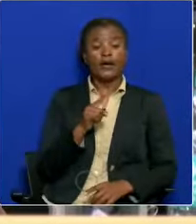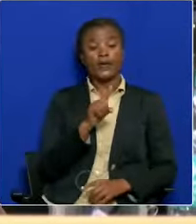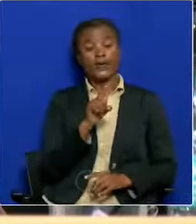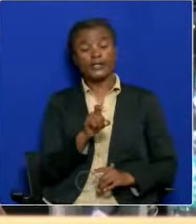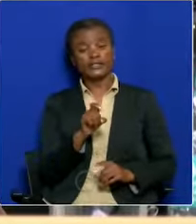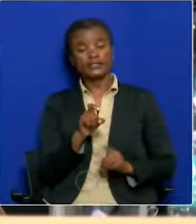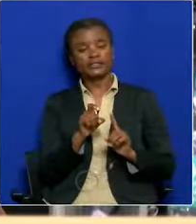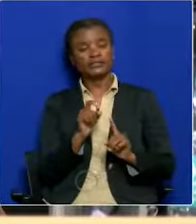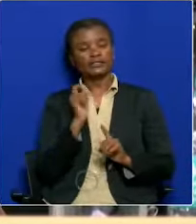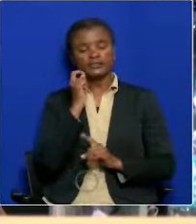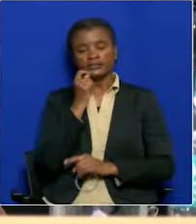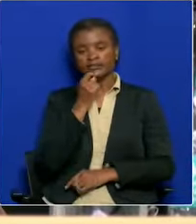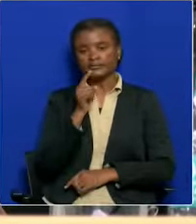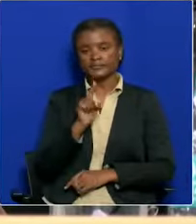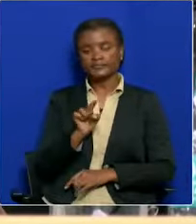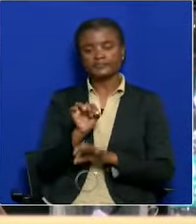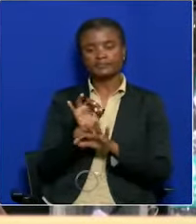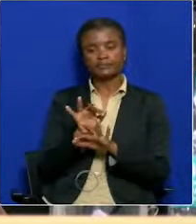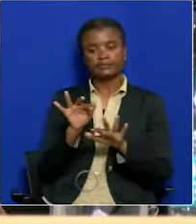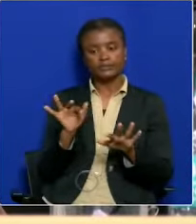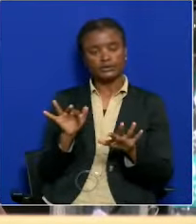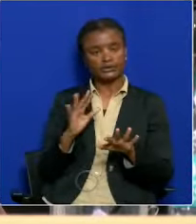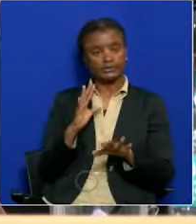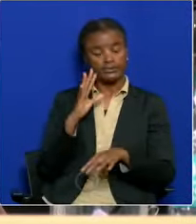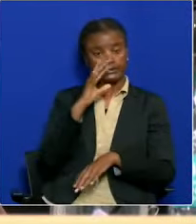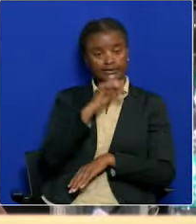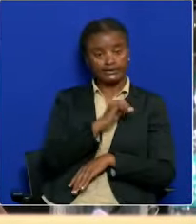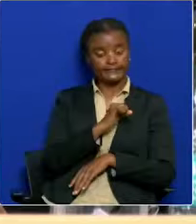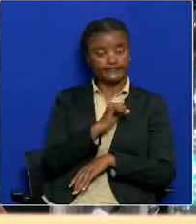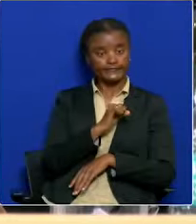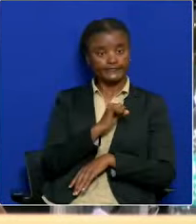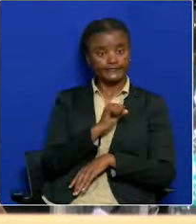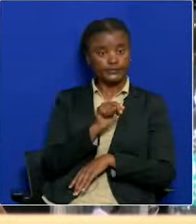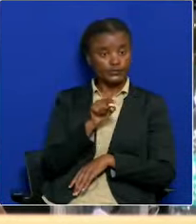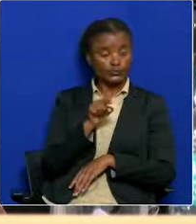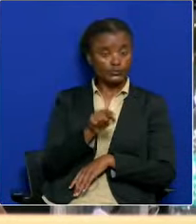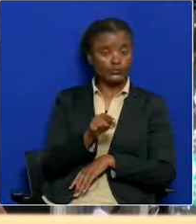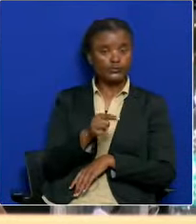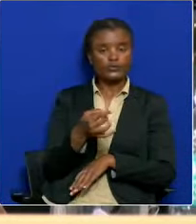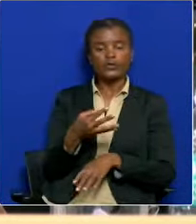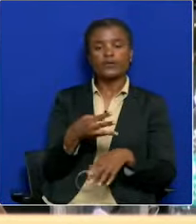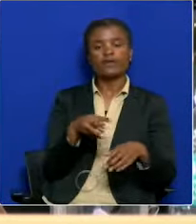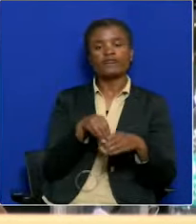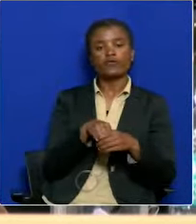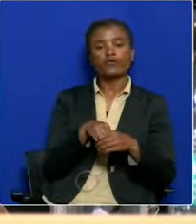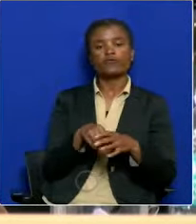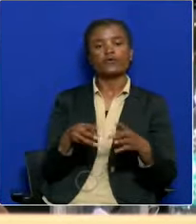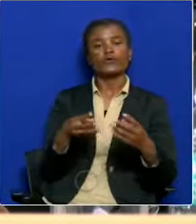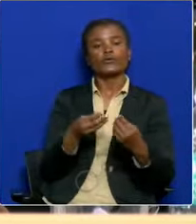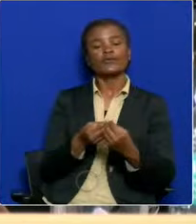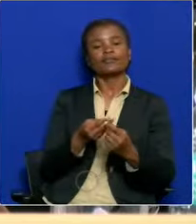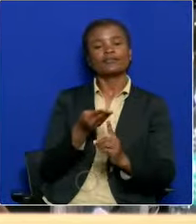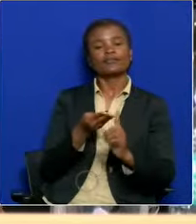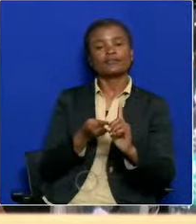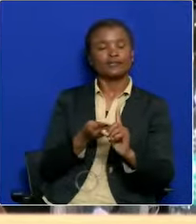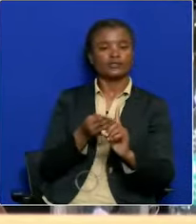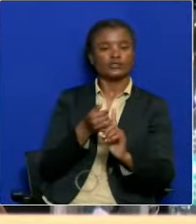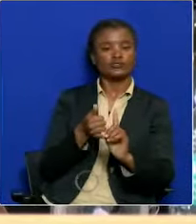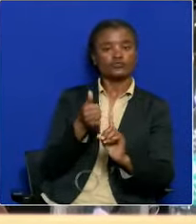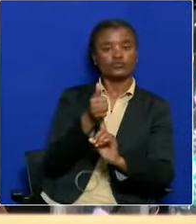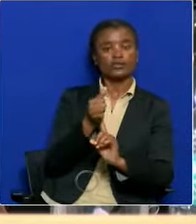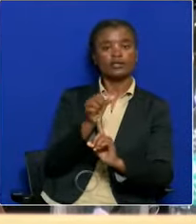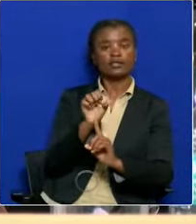people perceived you to be part of General Sibiya's people. And I